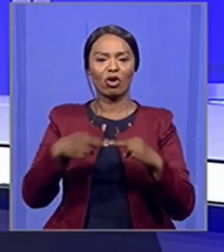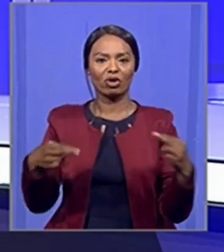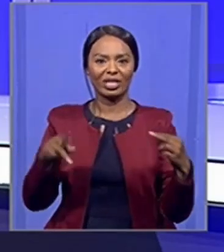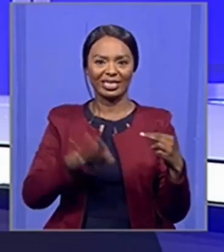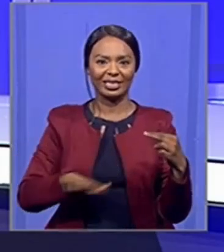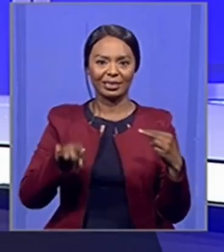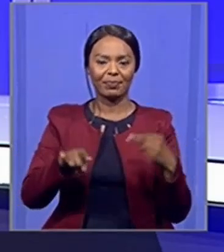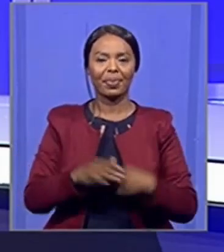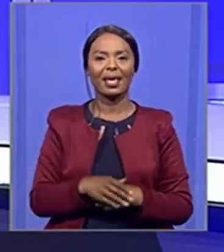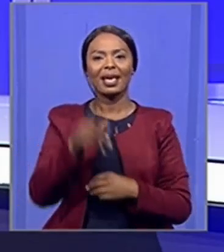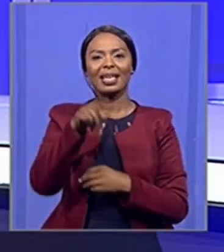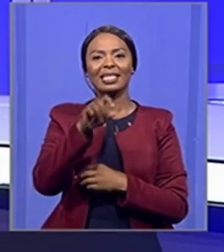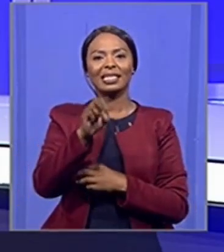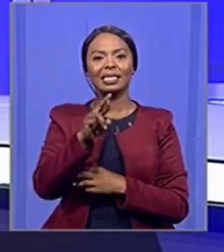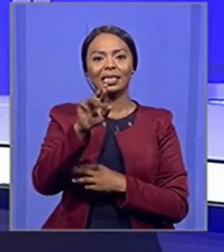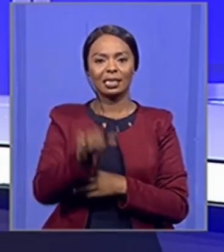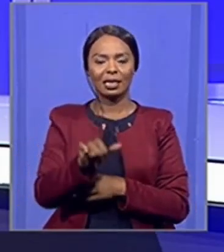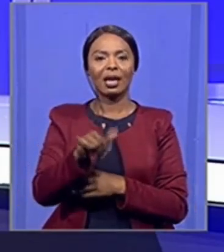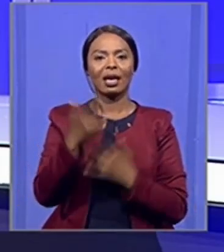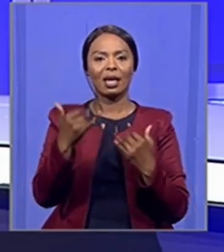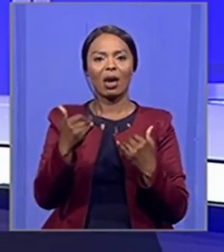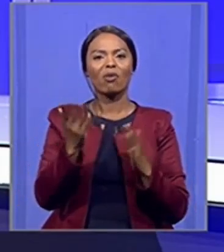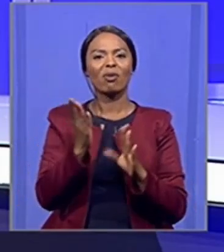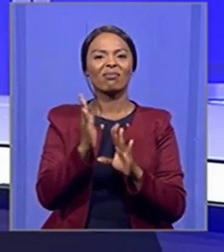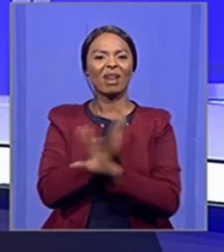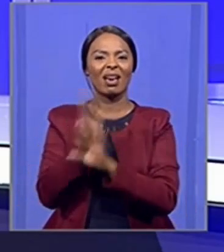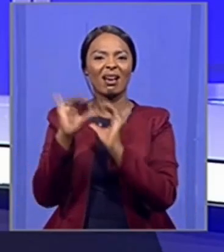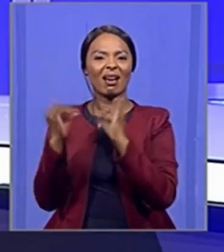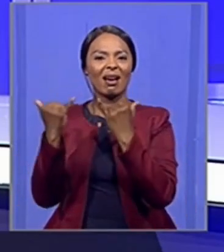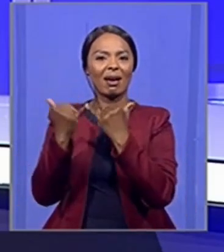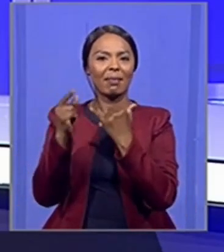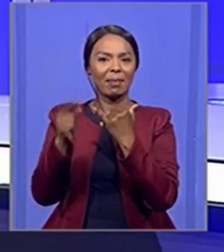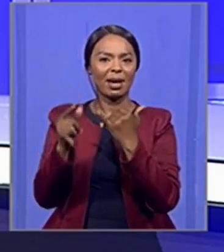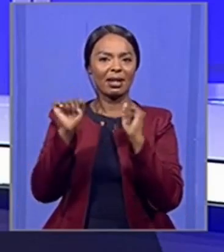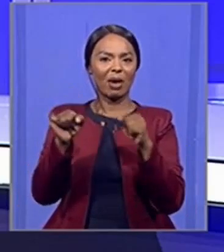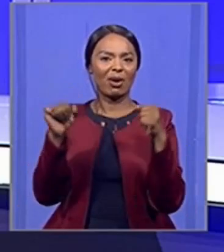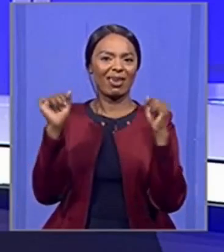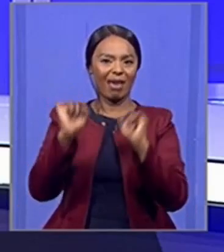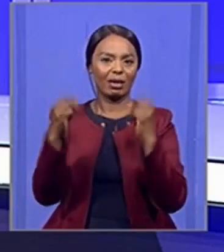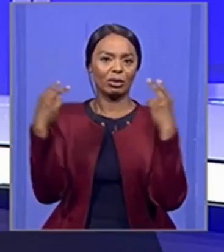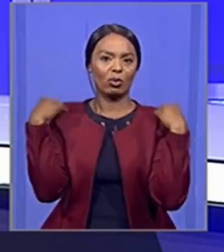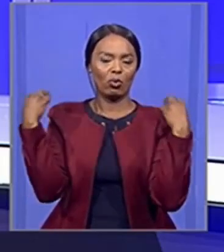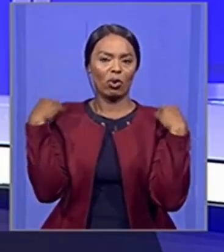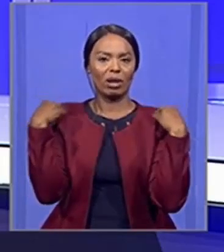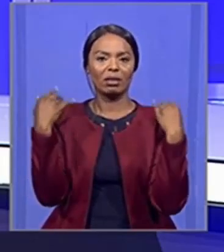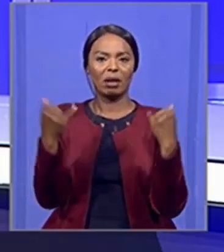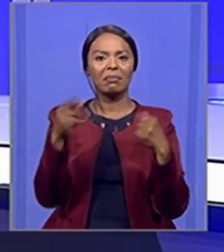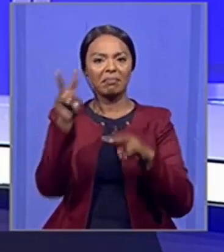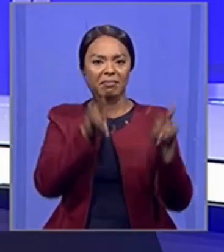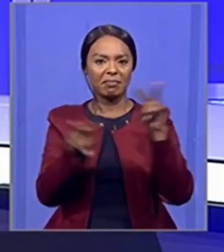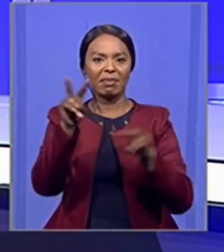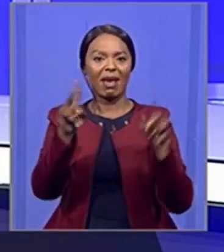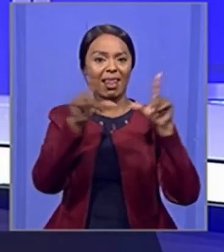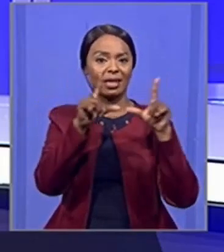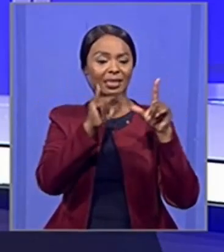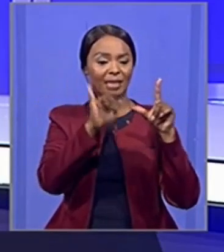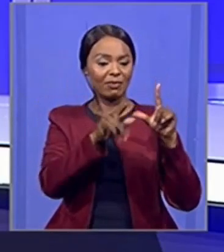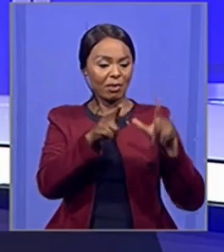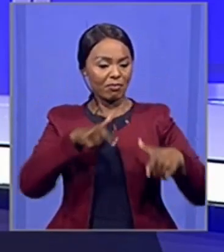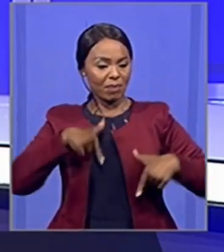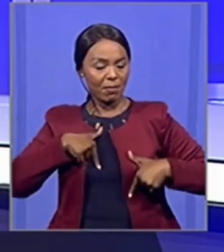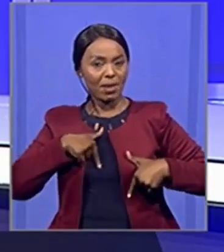le bjalo Sira e eletša bahlankedi le beng dikhamphane tša tšhireletšo go lekola pele dilaesense tša dithunya